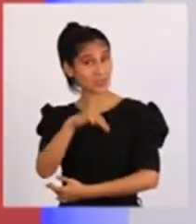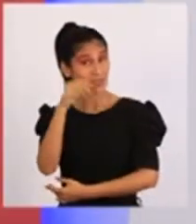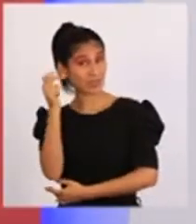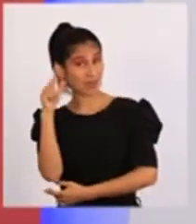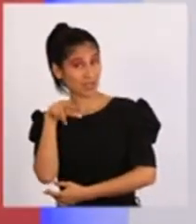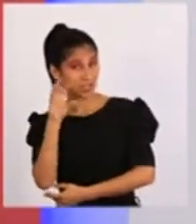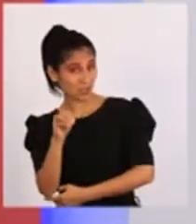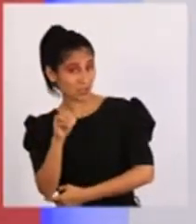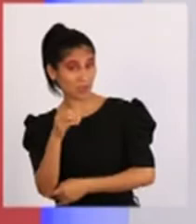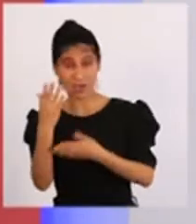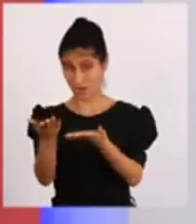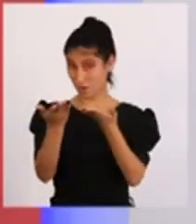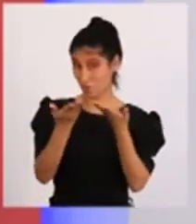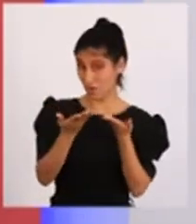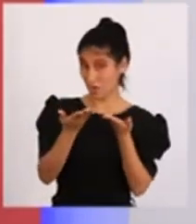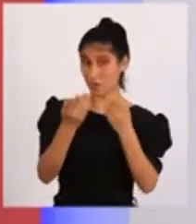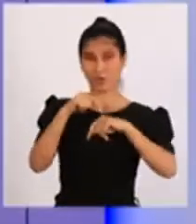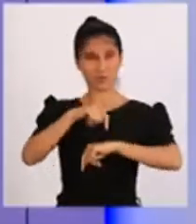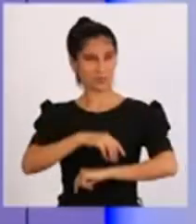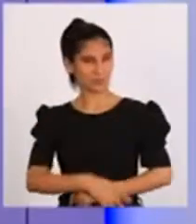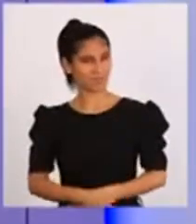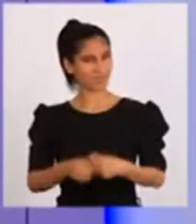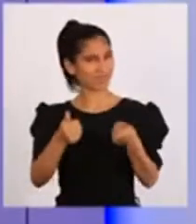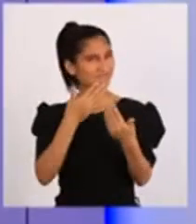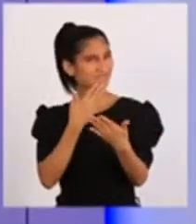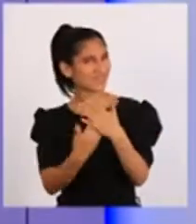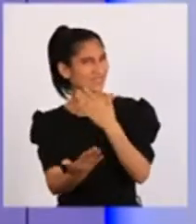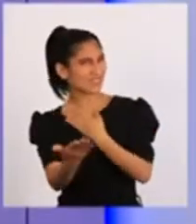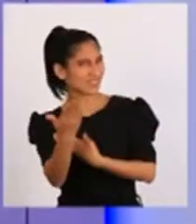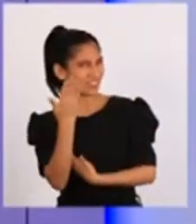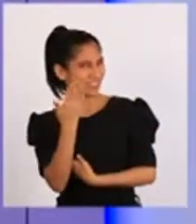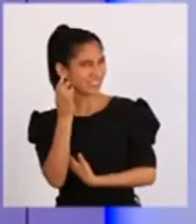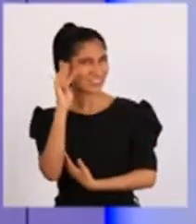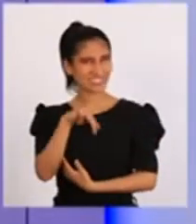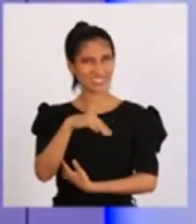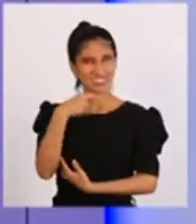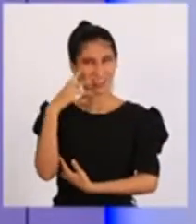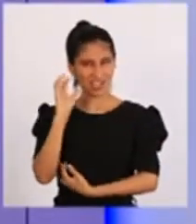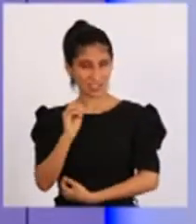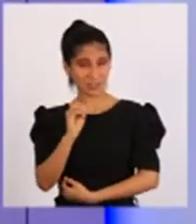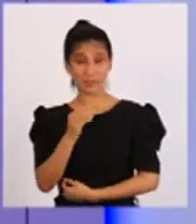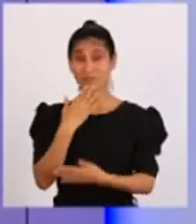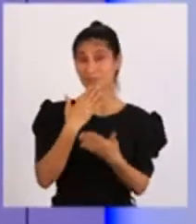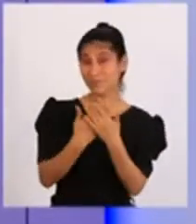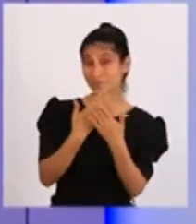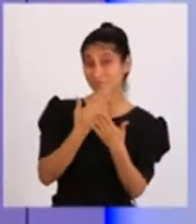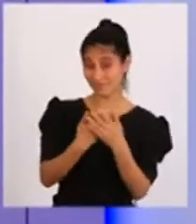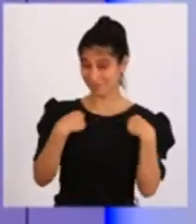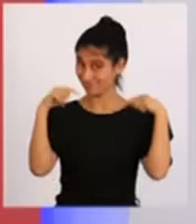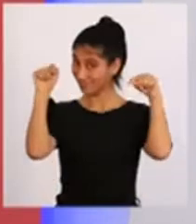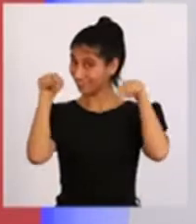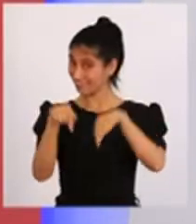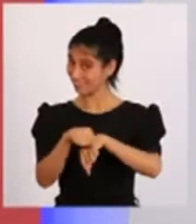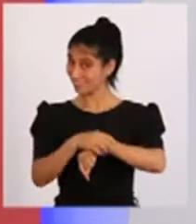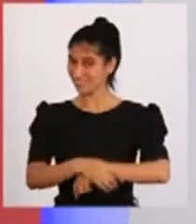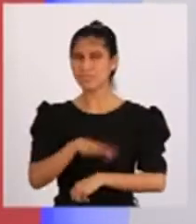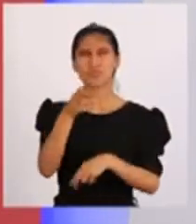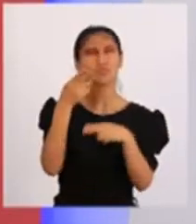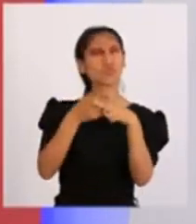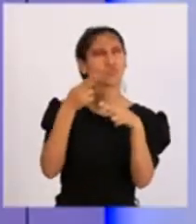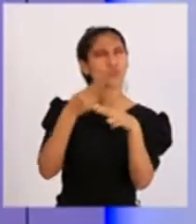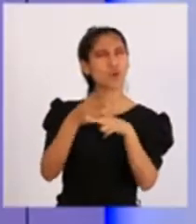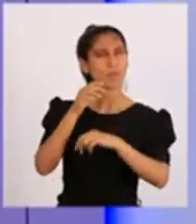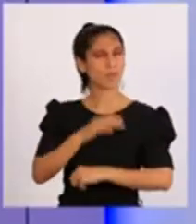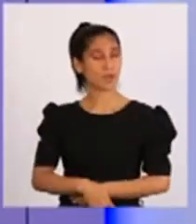and welcome to my podcast. Good morning, Mario. Thank you for the invitation. What's your